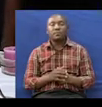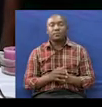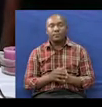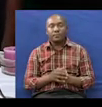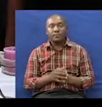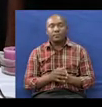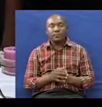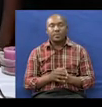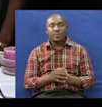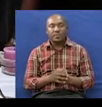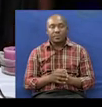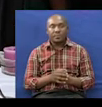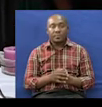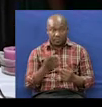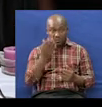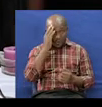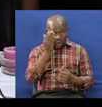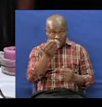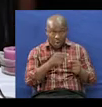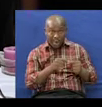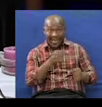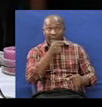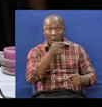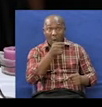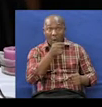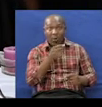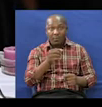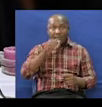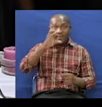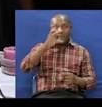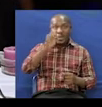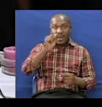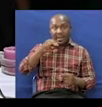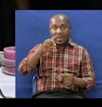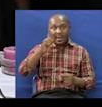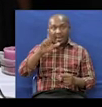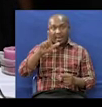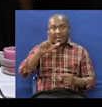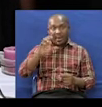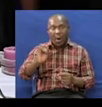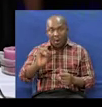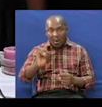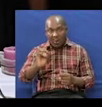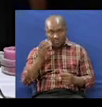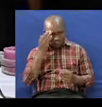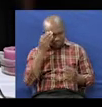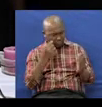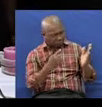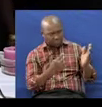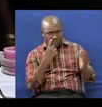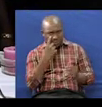candle. Do you know candle? Have you seen candle? Okay, let me show